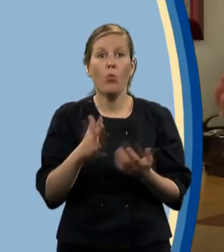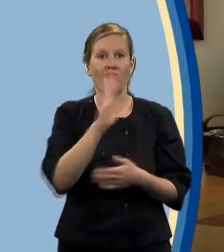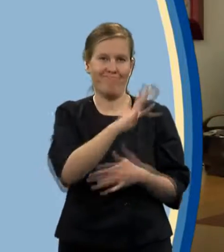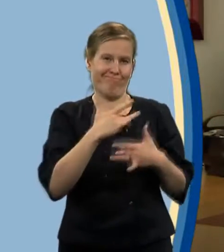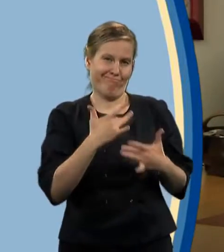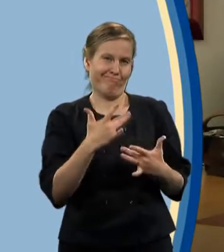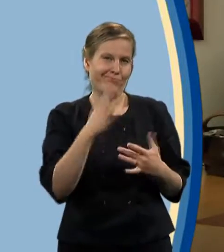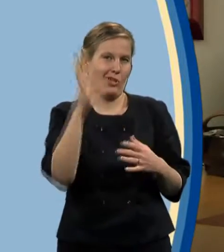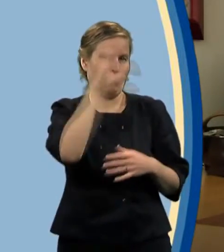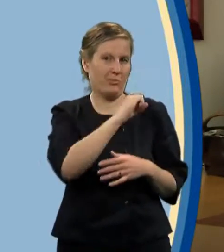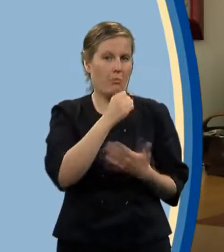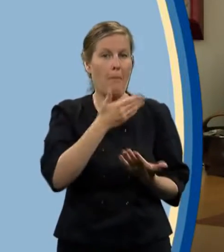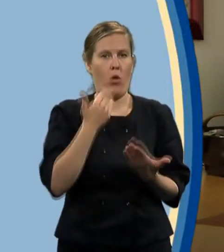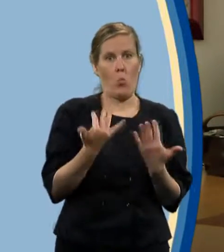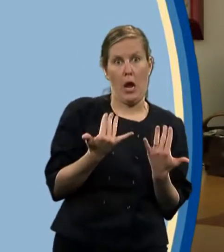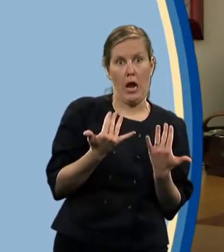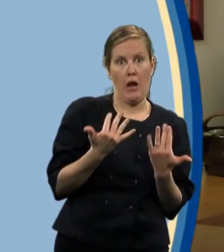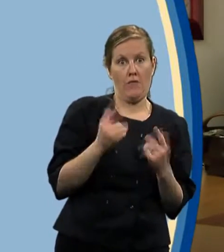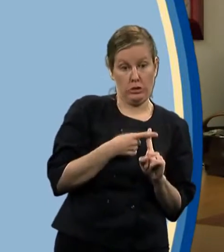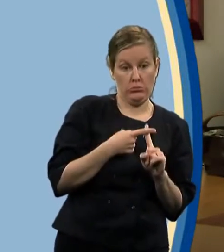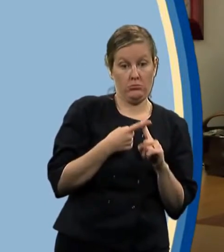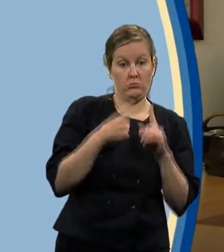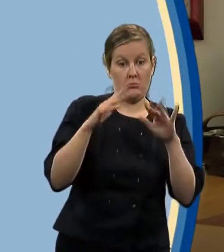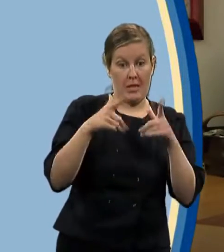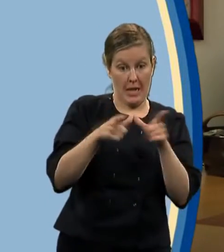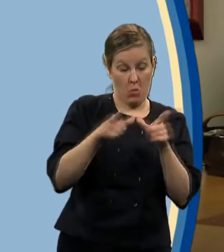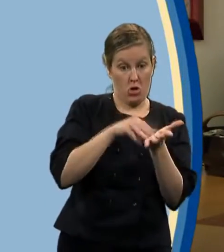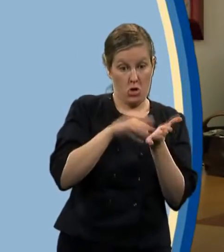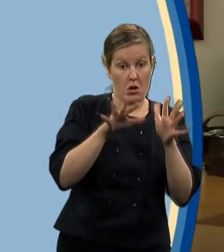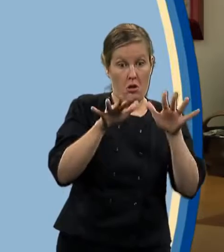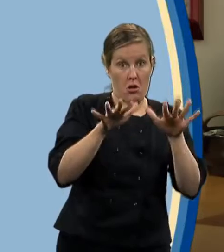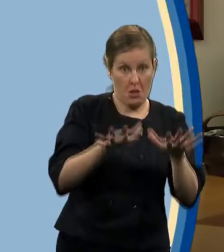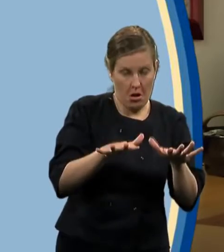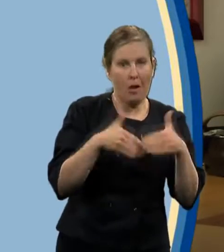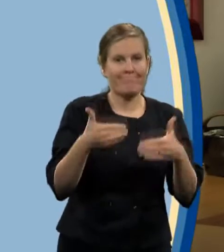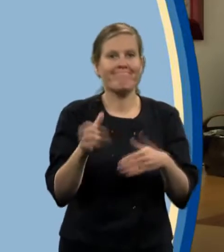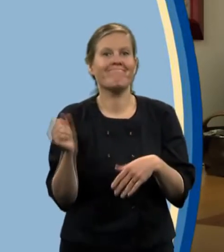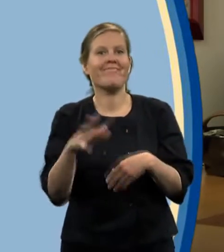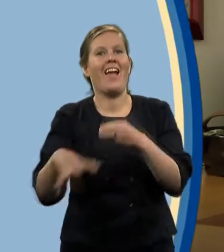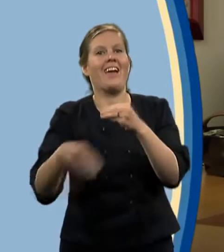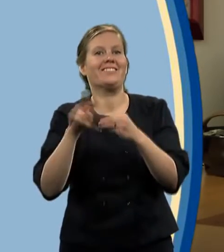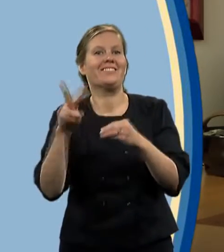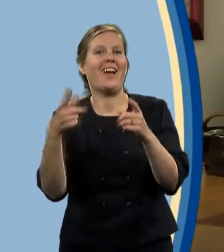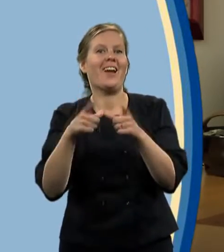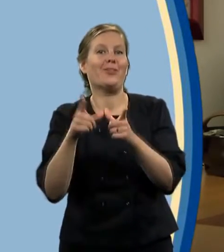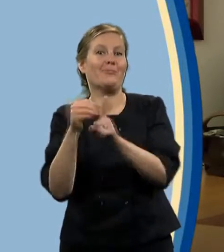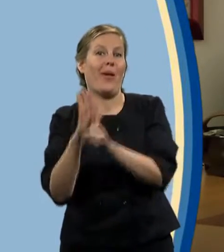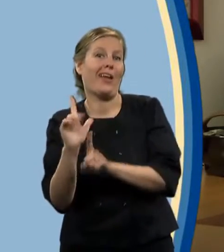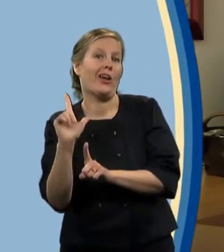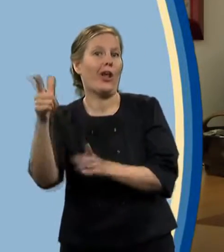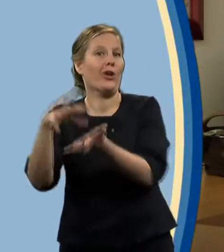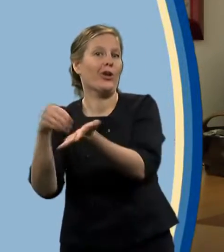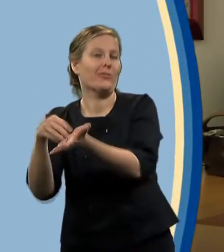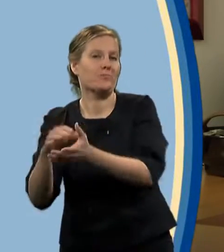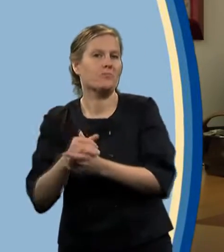later when it's safe. So when the assumption is when their first language is stabilized,